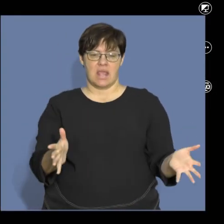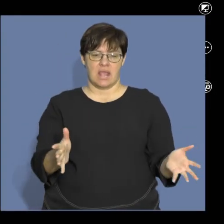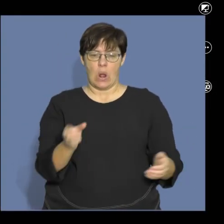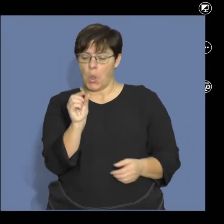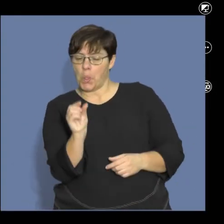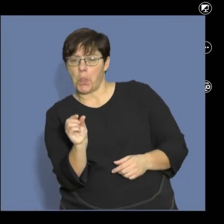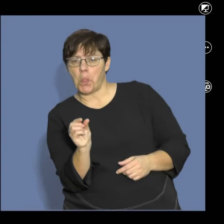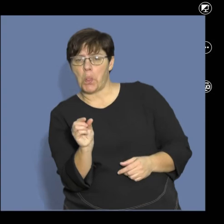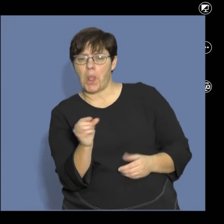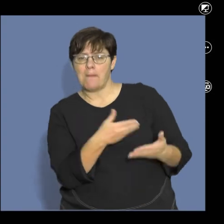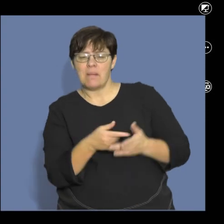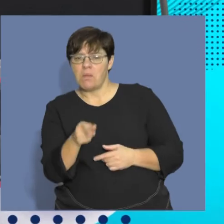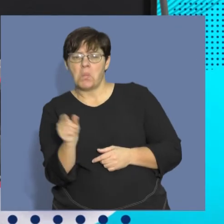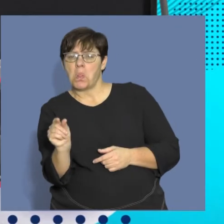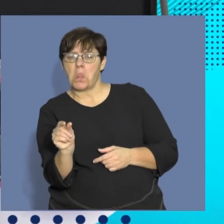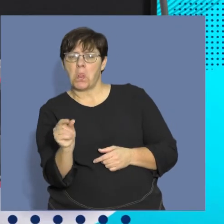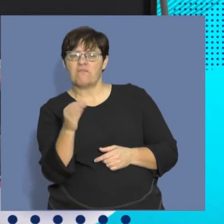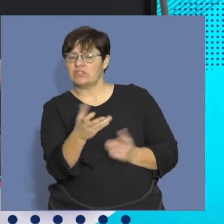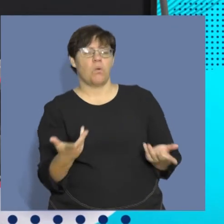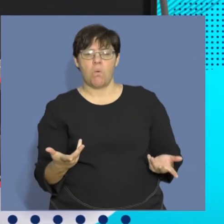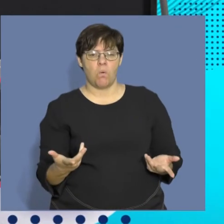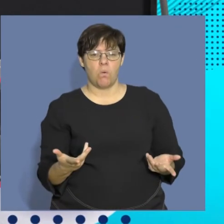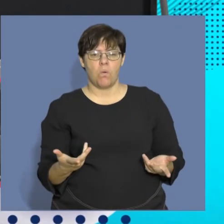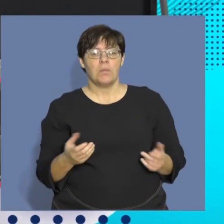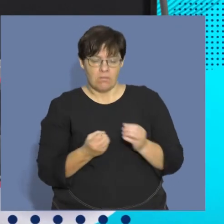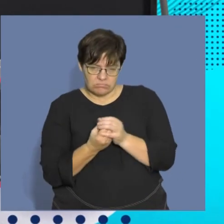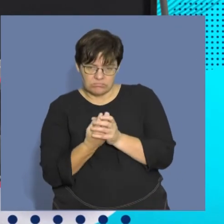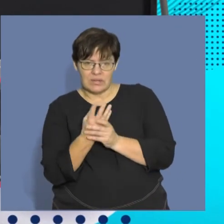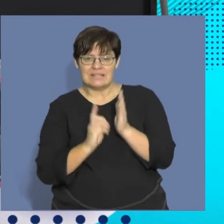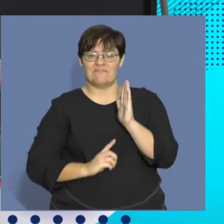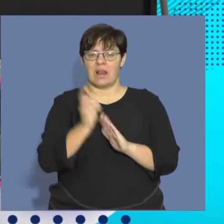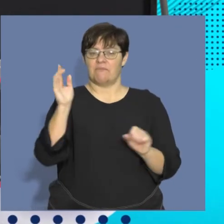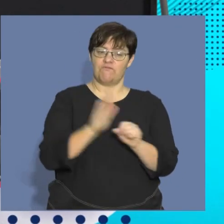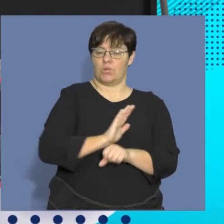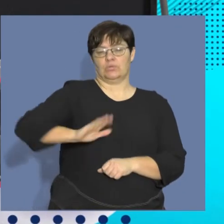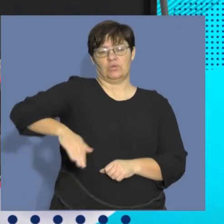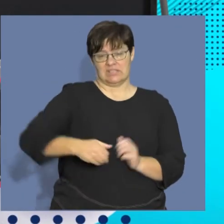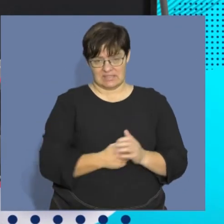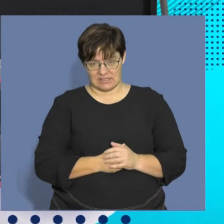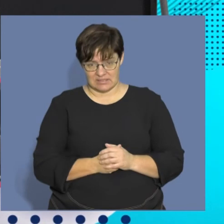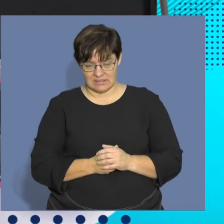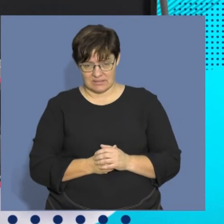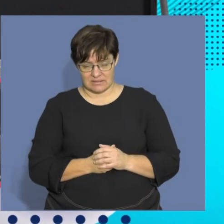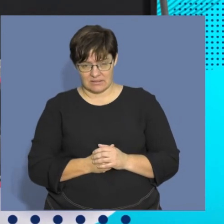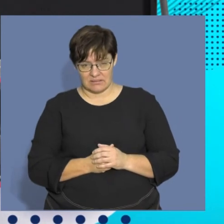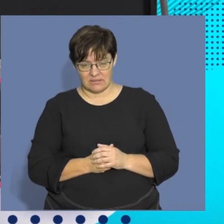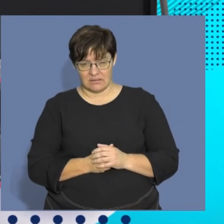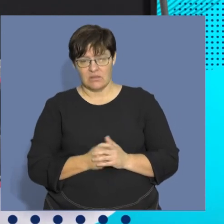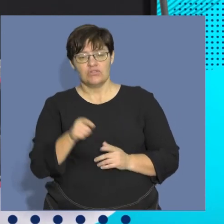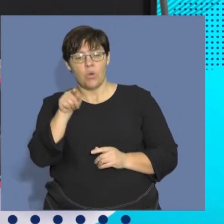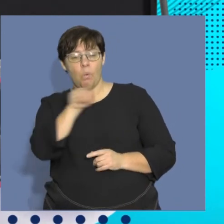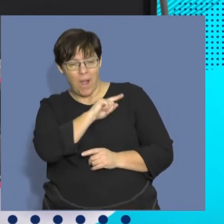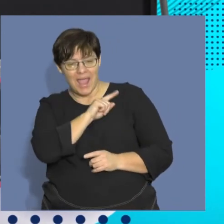mature fish, and we're not going to catch little babies or fish that haven't yet reached